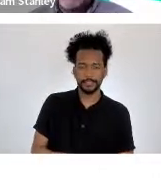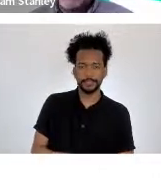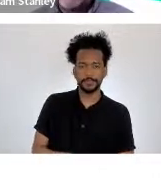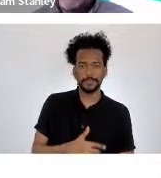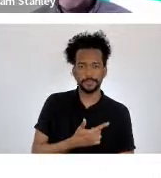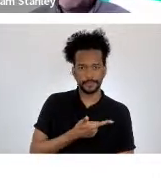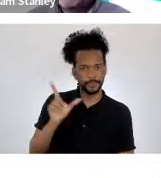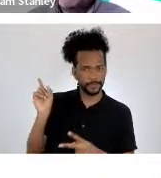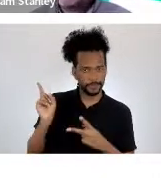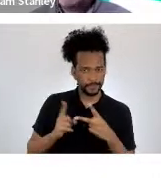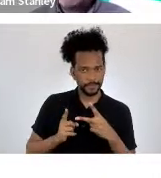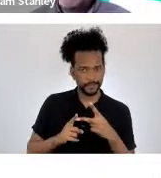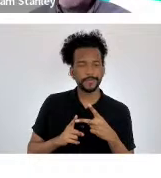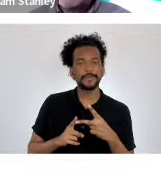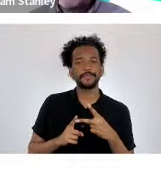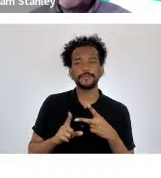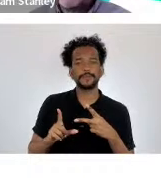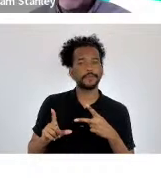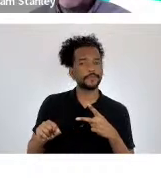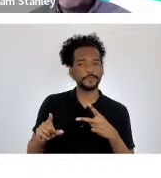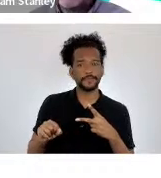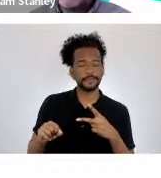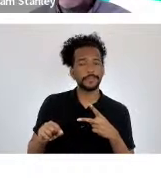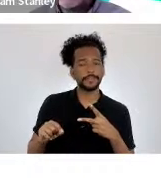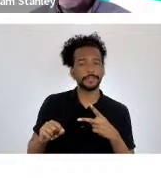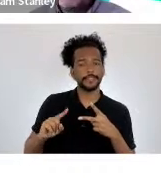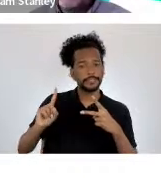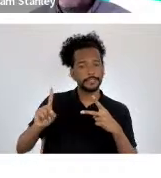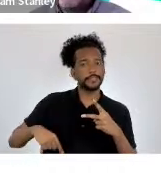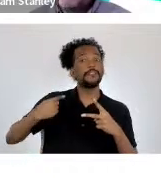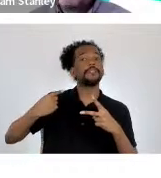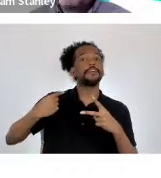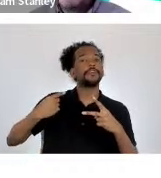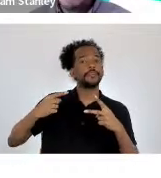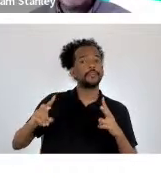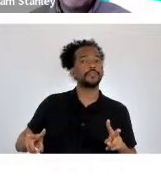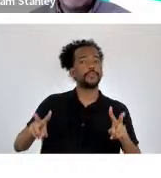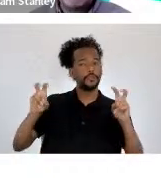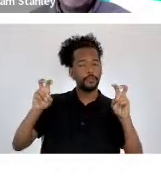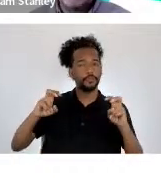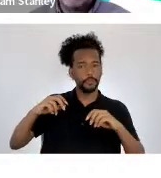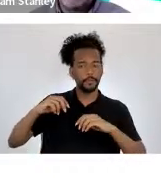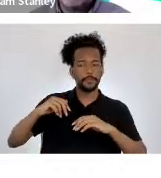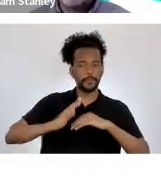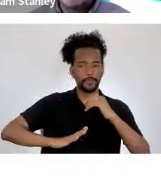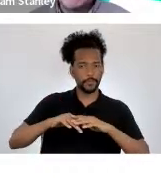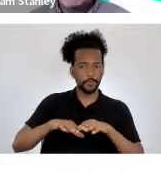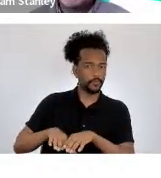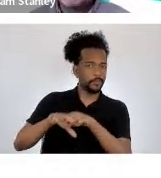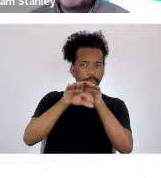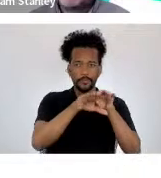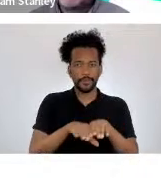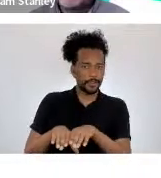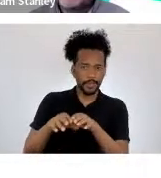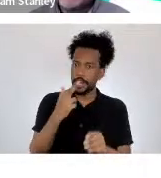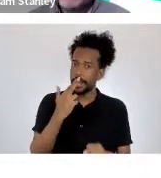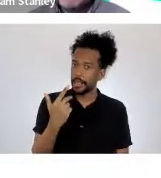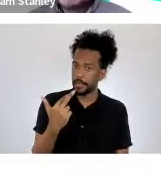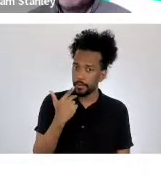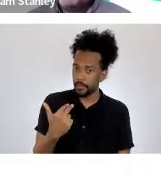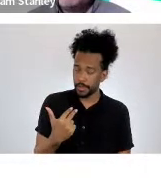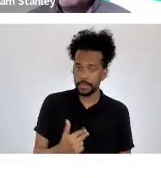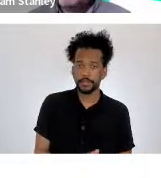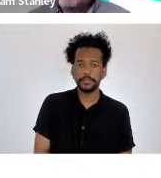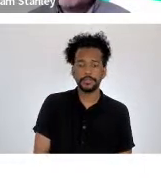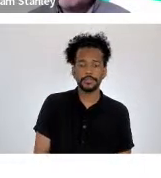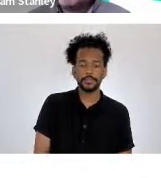challenges to ELT, like the standardization of languages, and we'll return to these and other themes later.